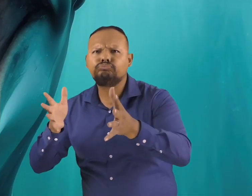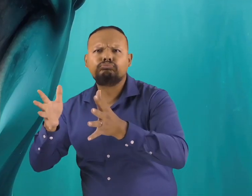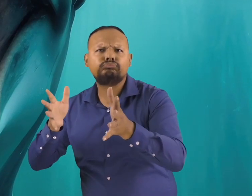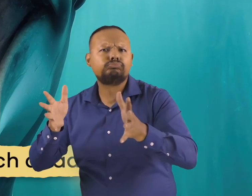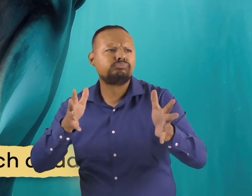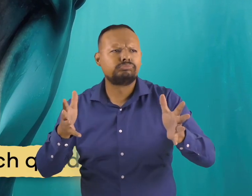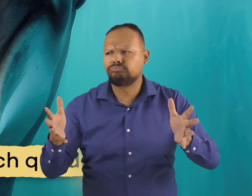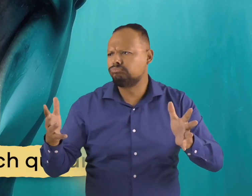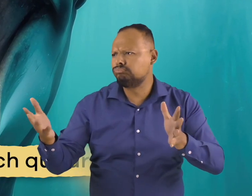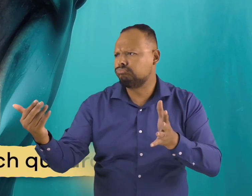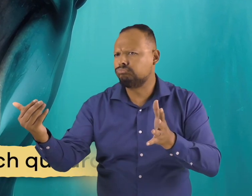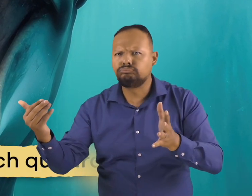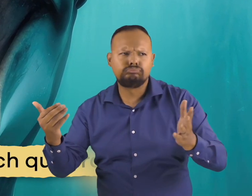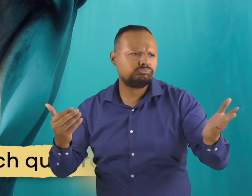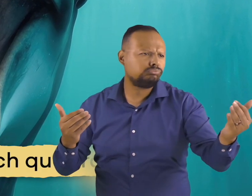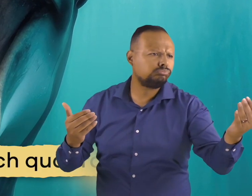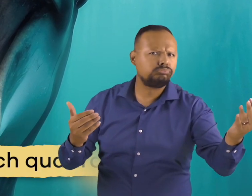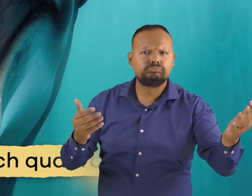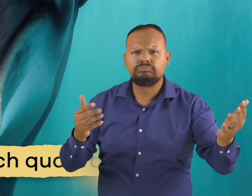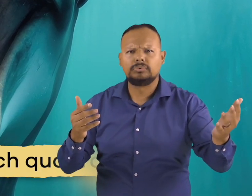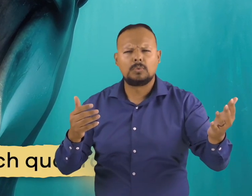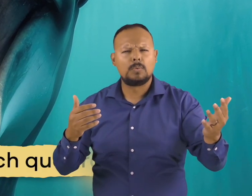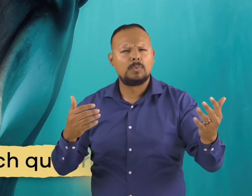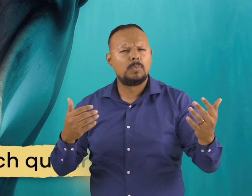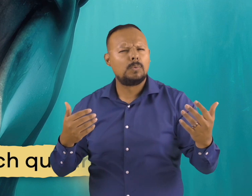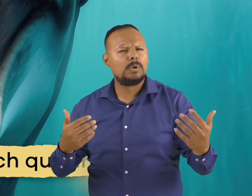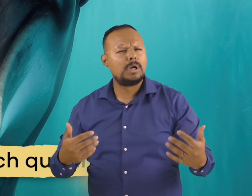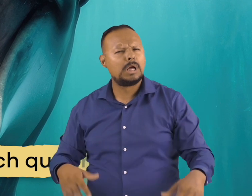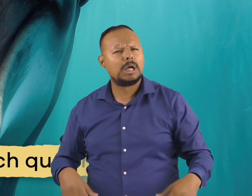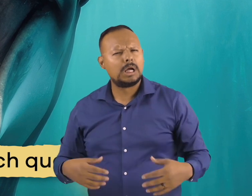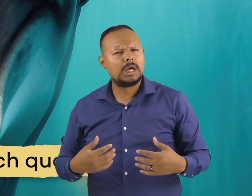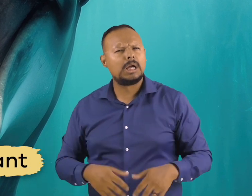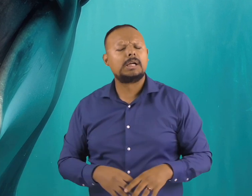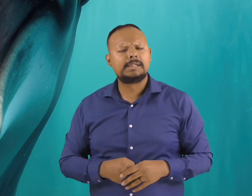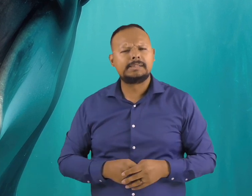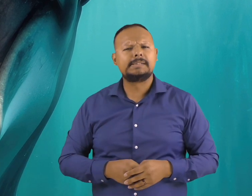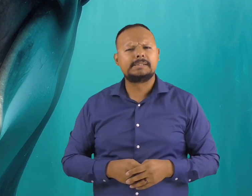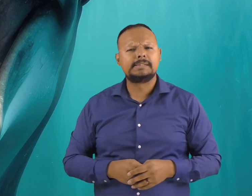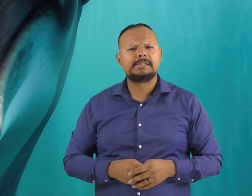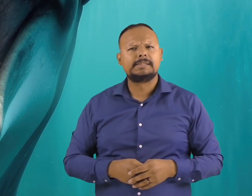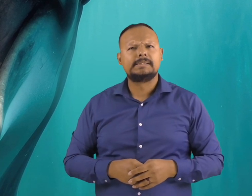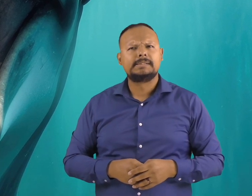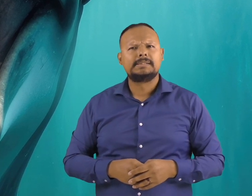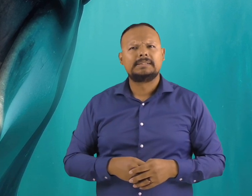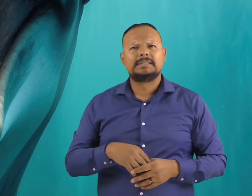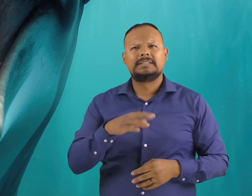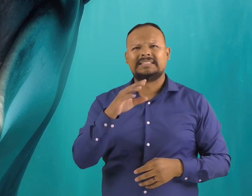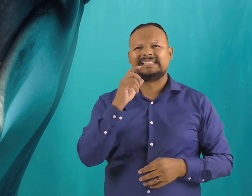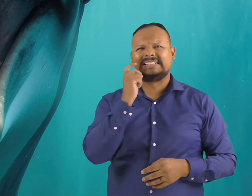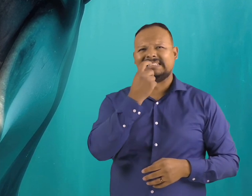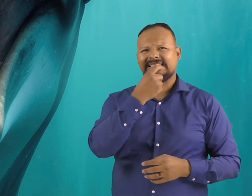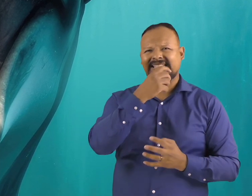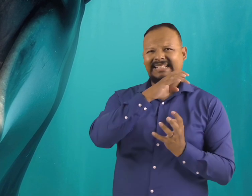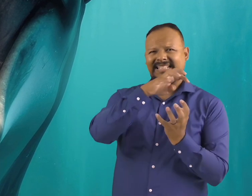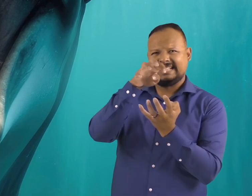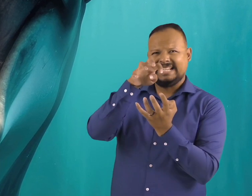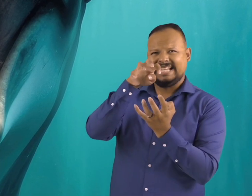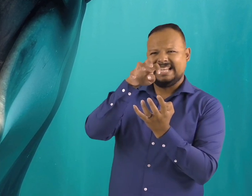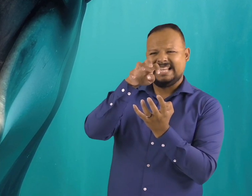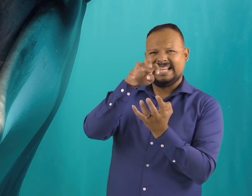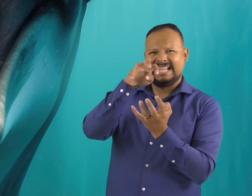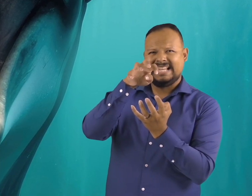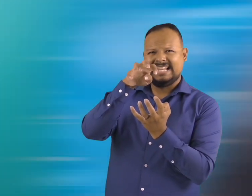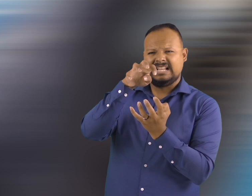Since they have more than 44 teeth in each quadrant of their mouth, upper, lower, left, and